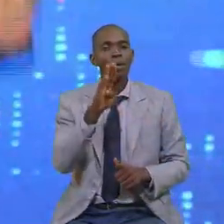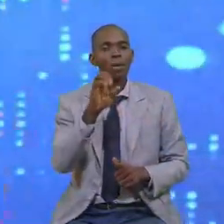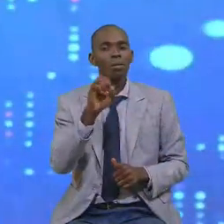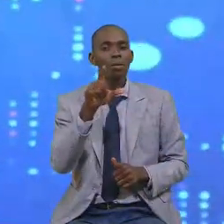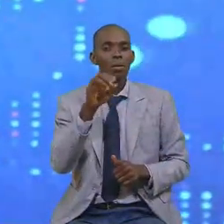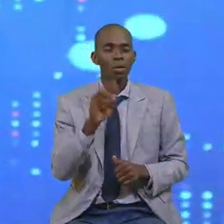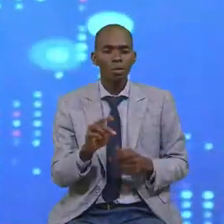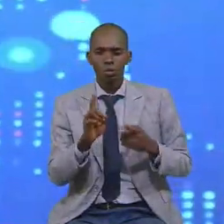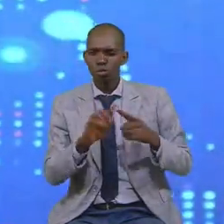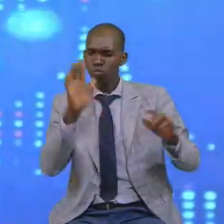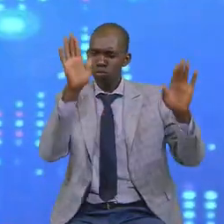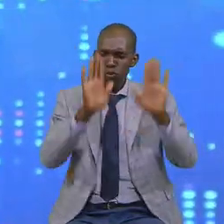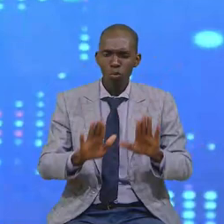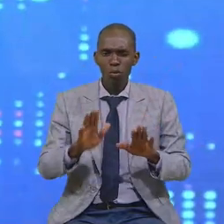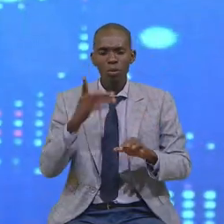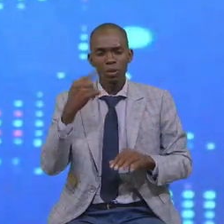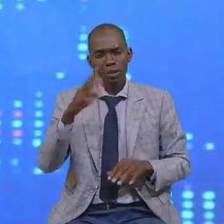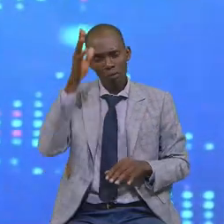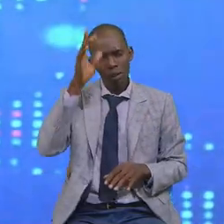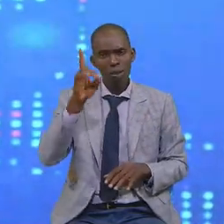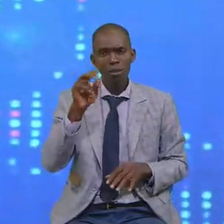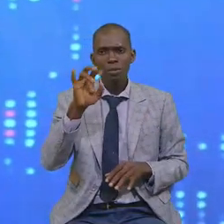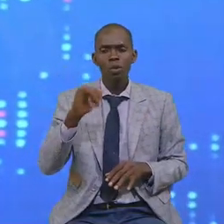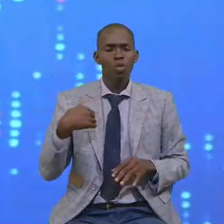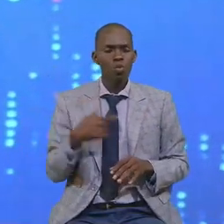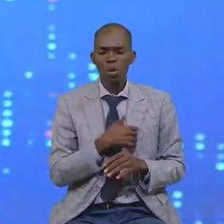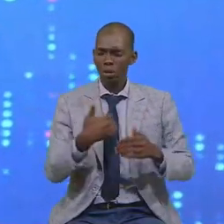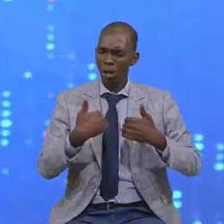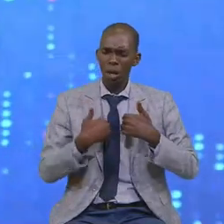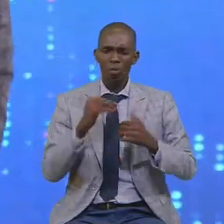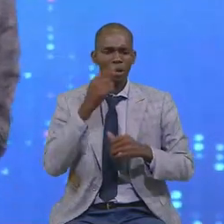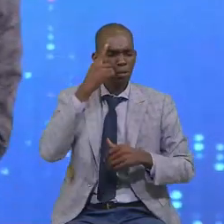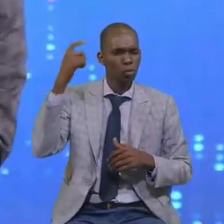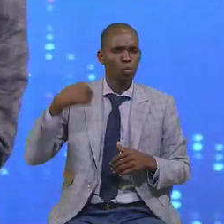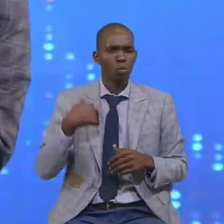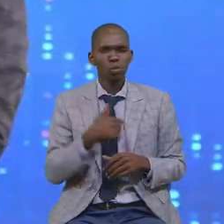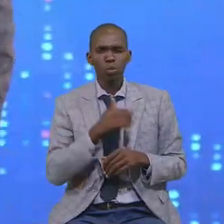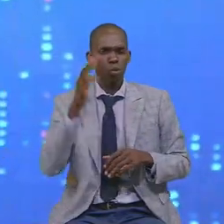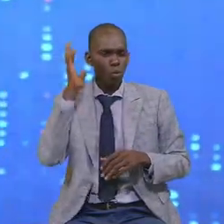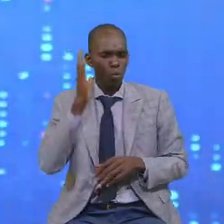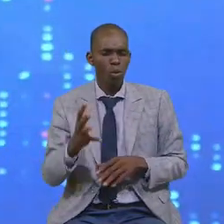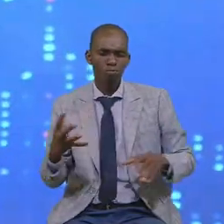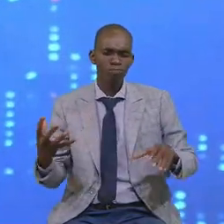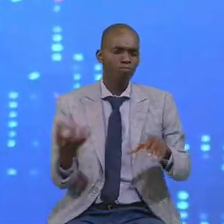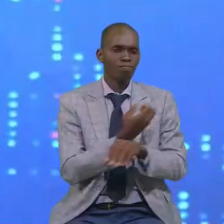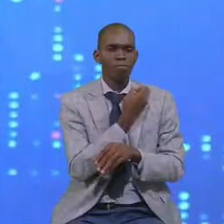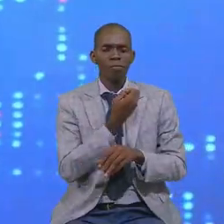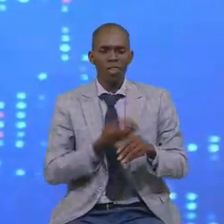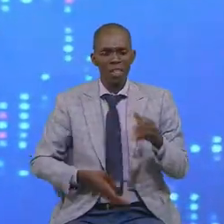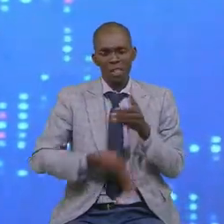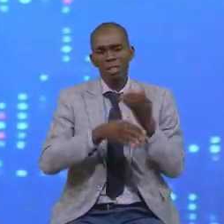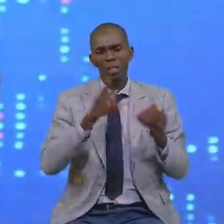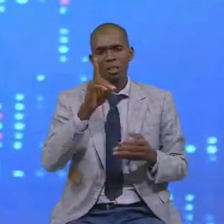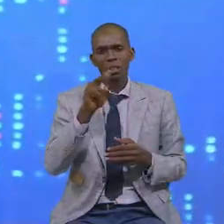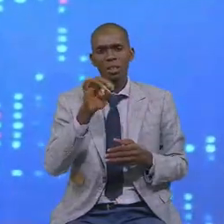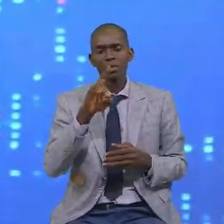topple David. We have this dream, and we're going to take the place of David. Now, God has